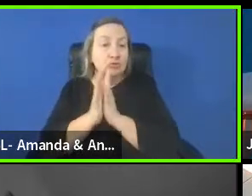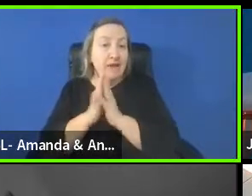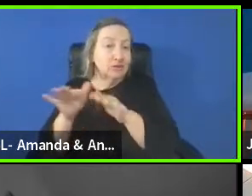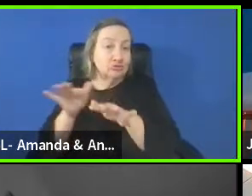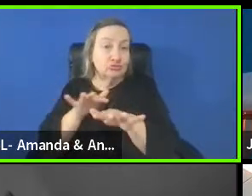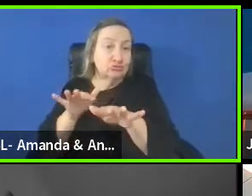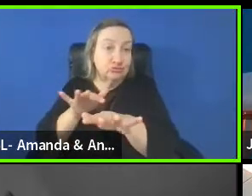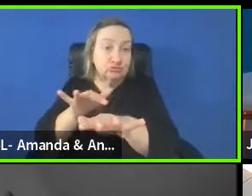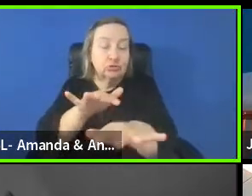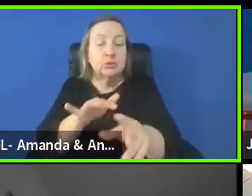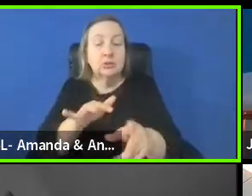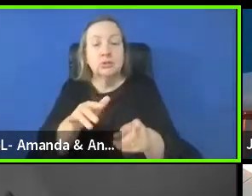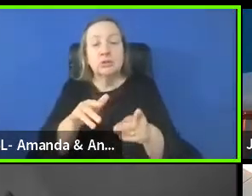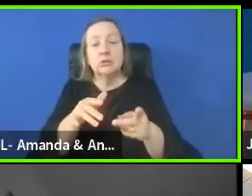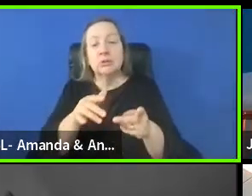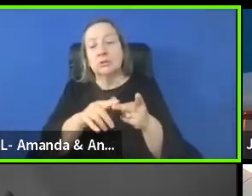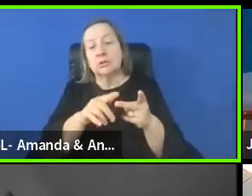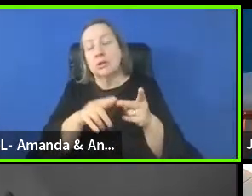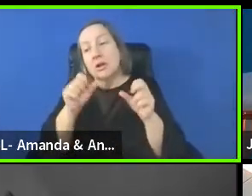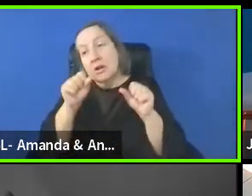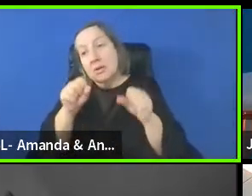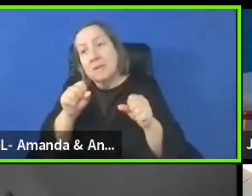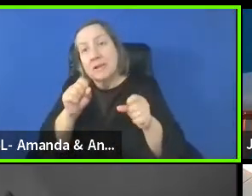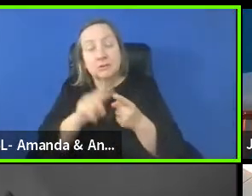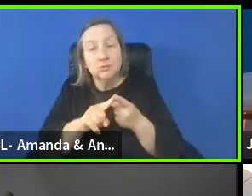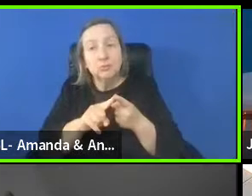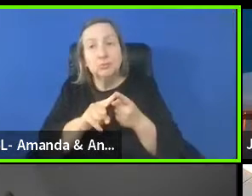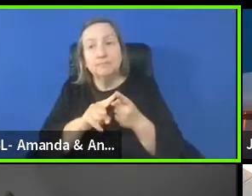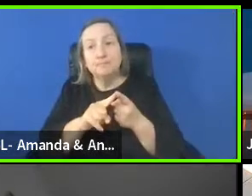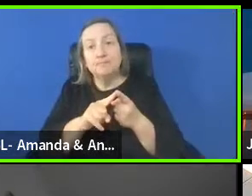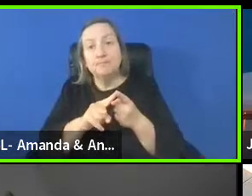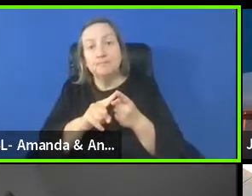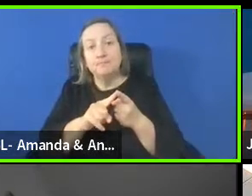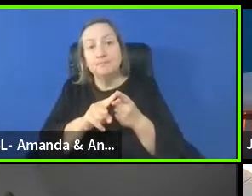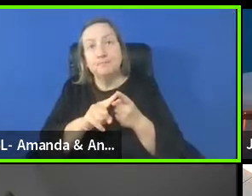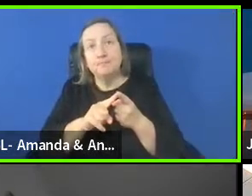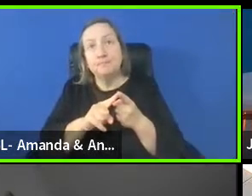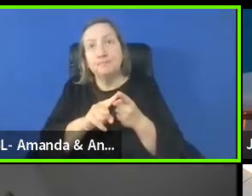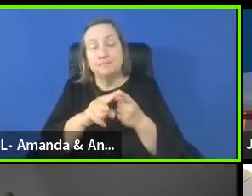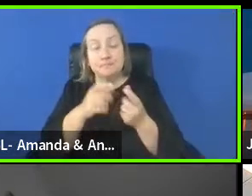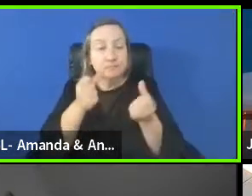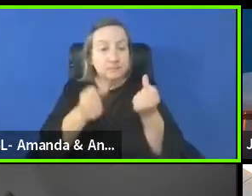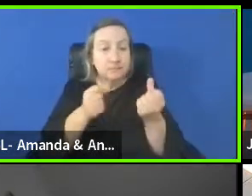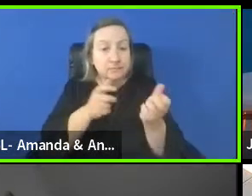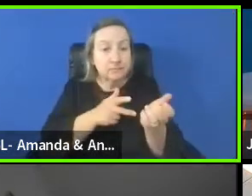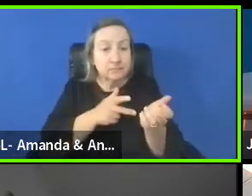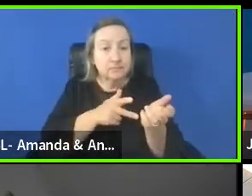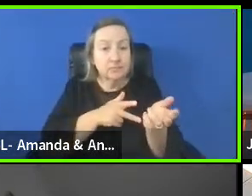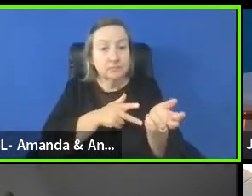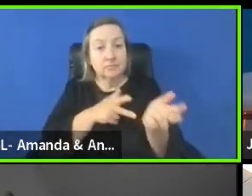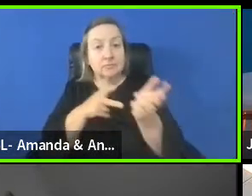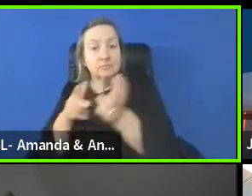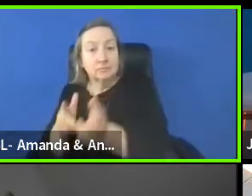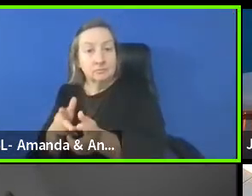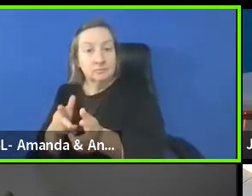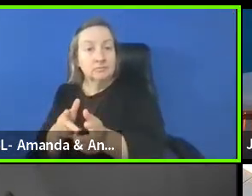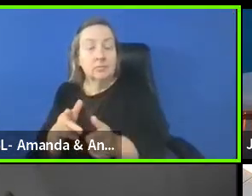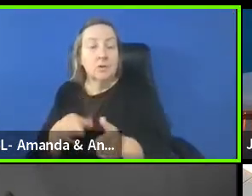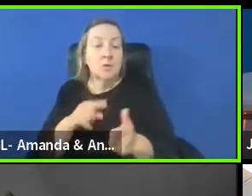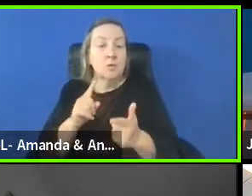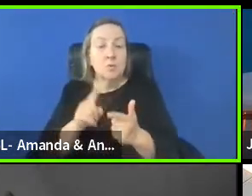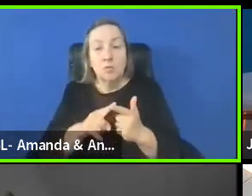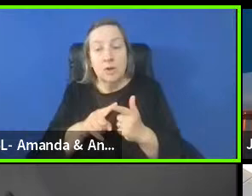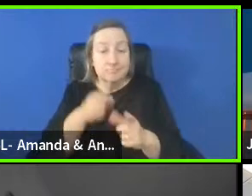having the ability to move traffic instantaneously once there is